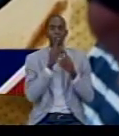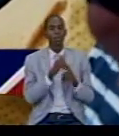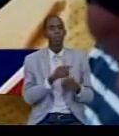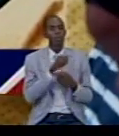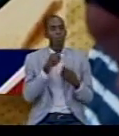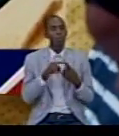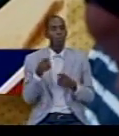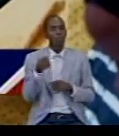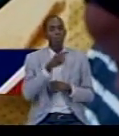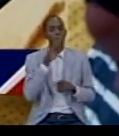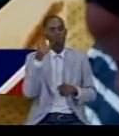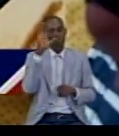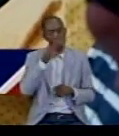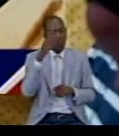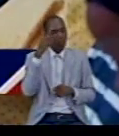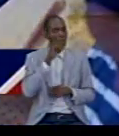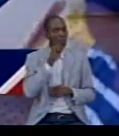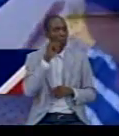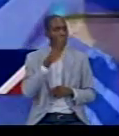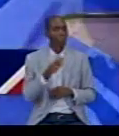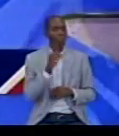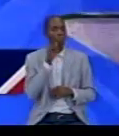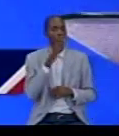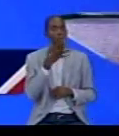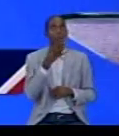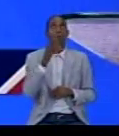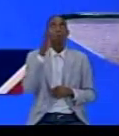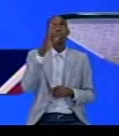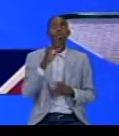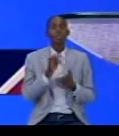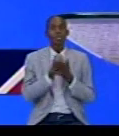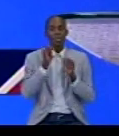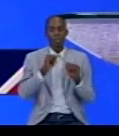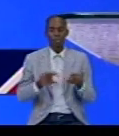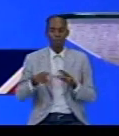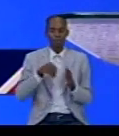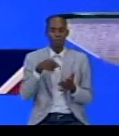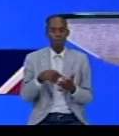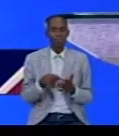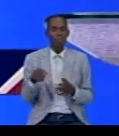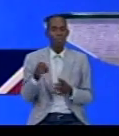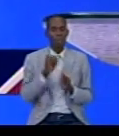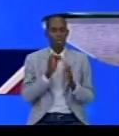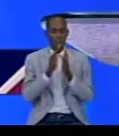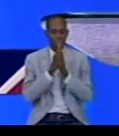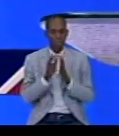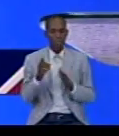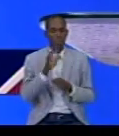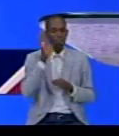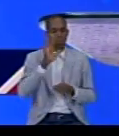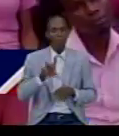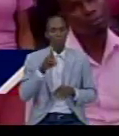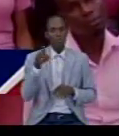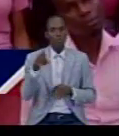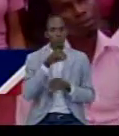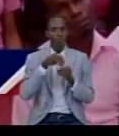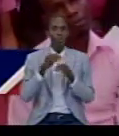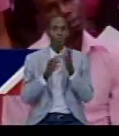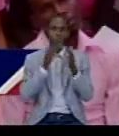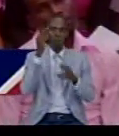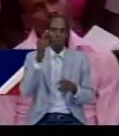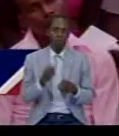for a woman of God that can do this, I pray they will find you in Jesus'